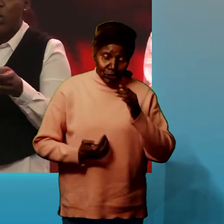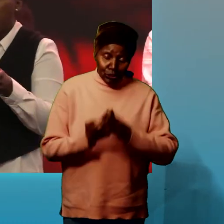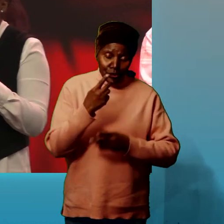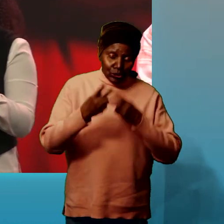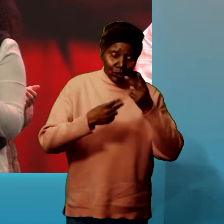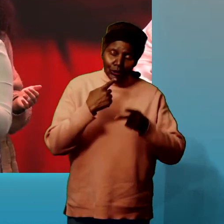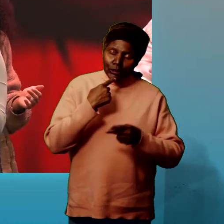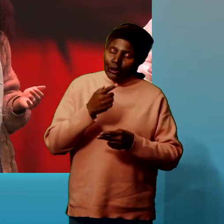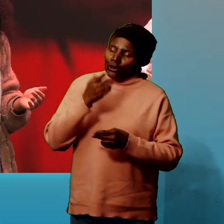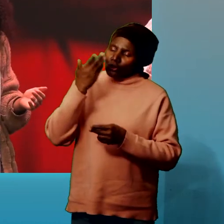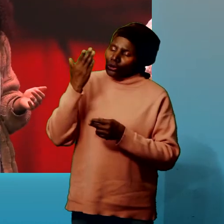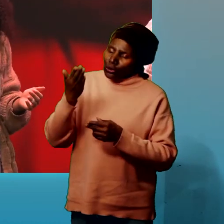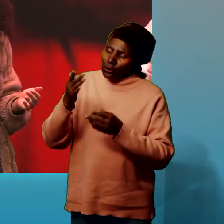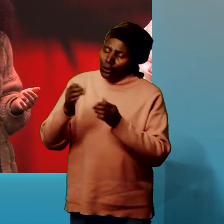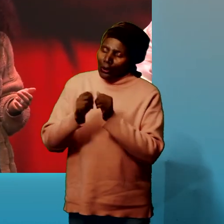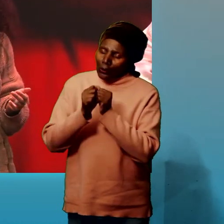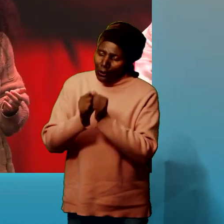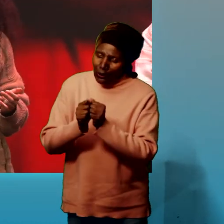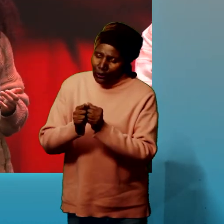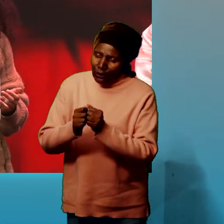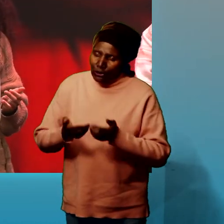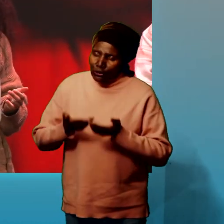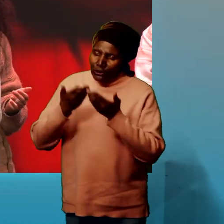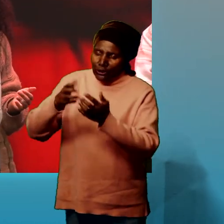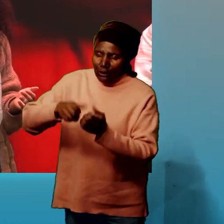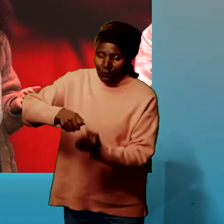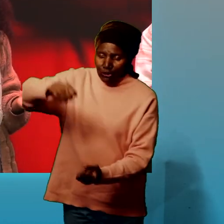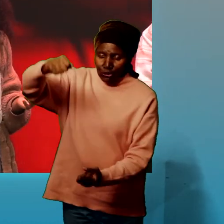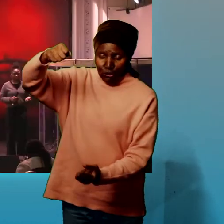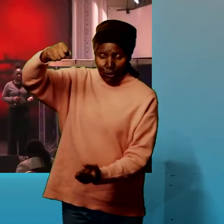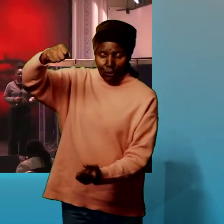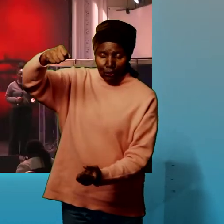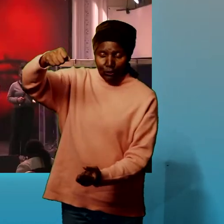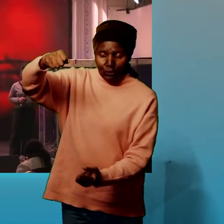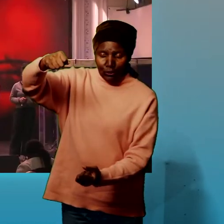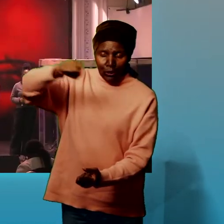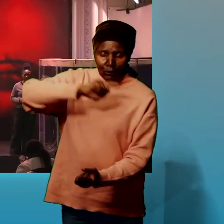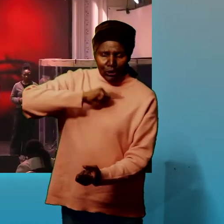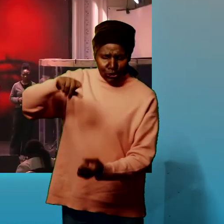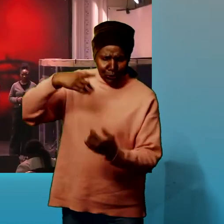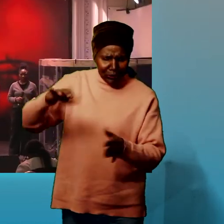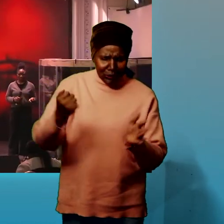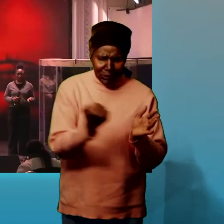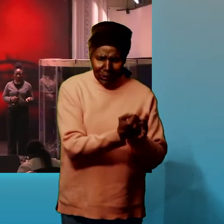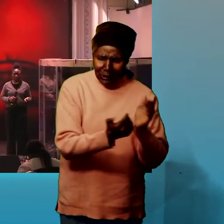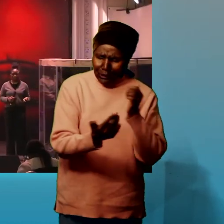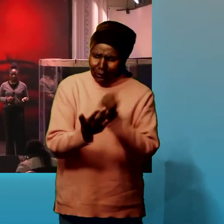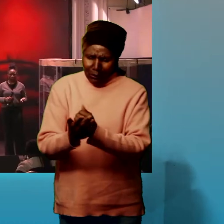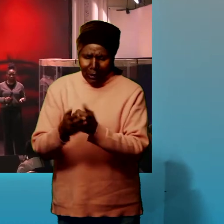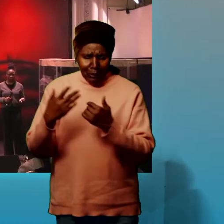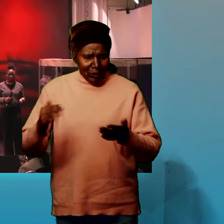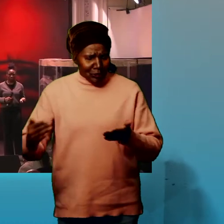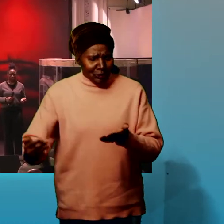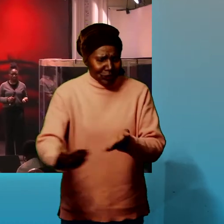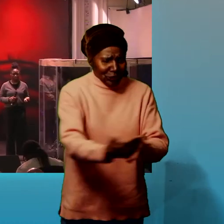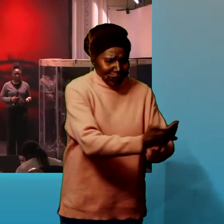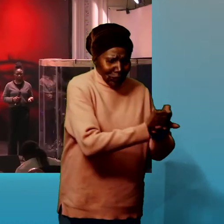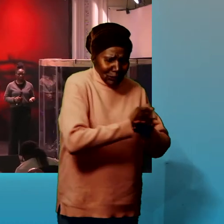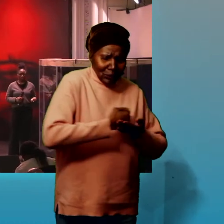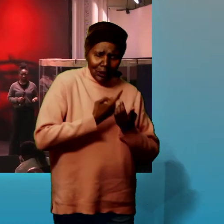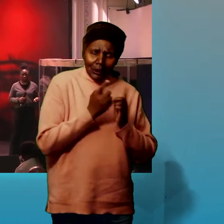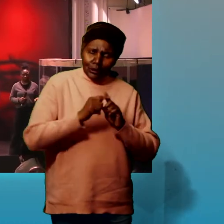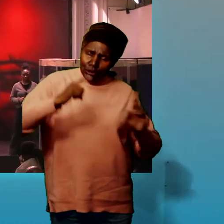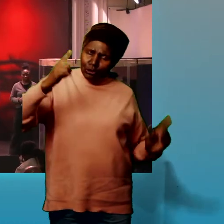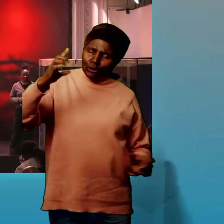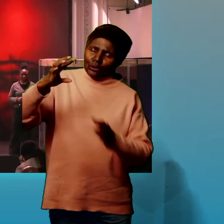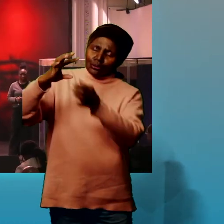"You are worthy to take the scroll, to open its seals, for you were slain, and have redeemed us to God by your